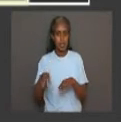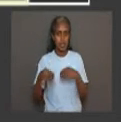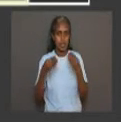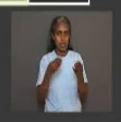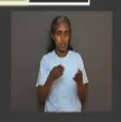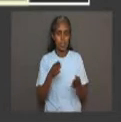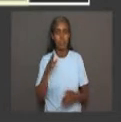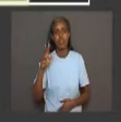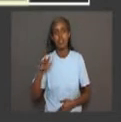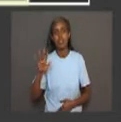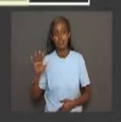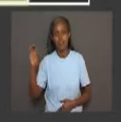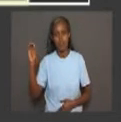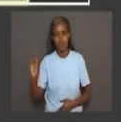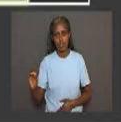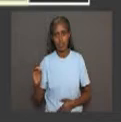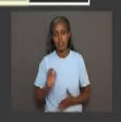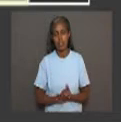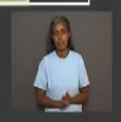us 35%.